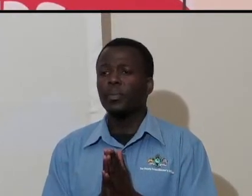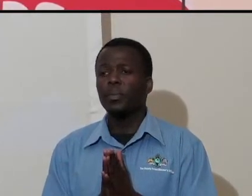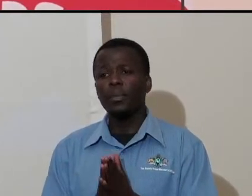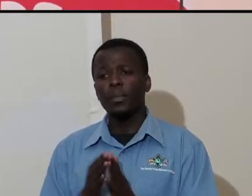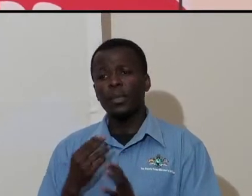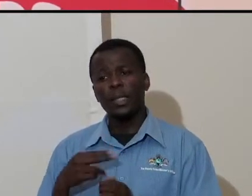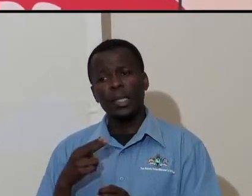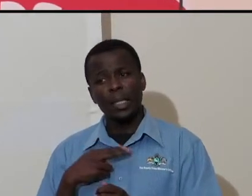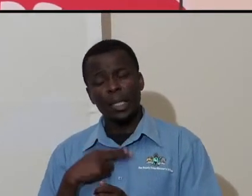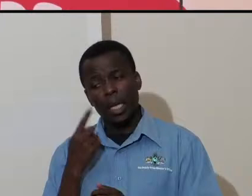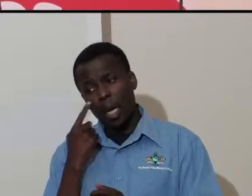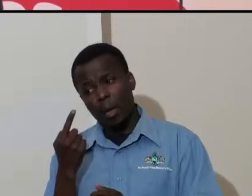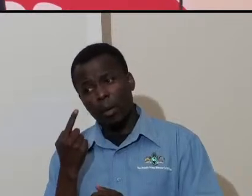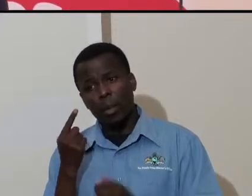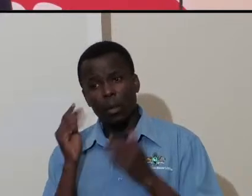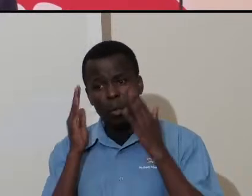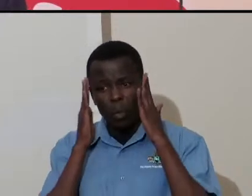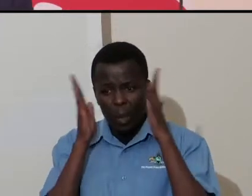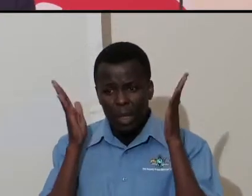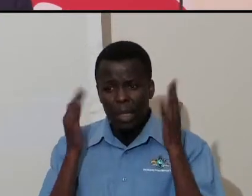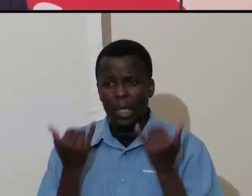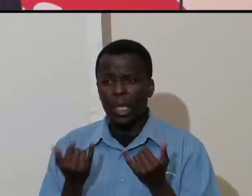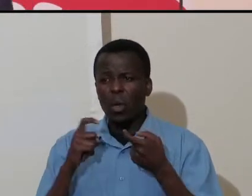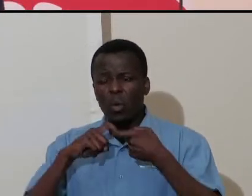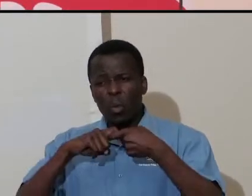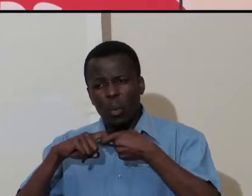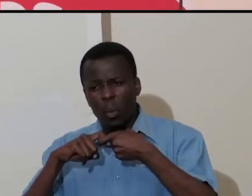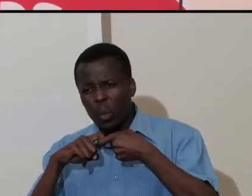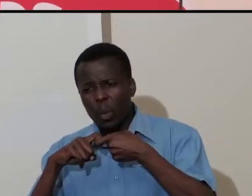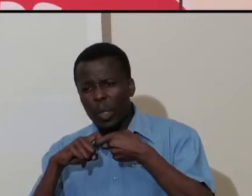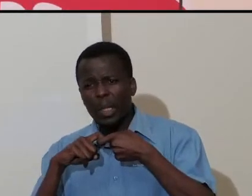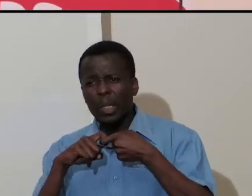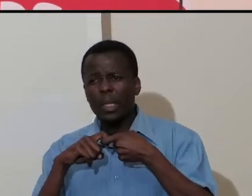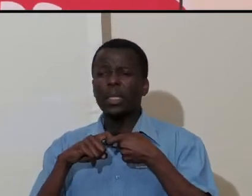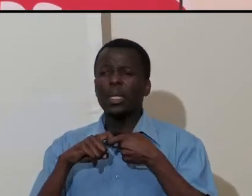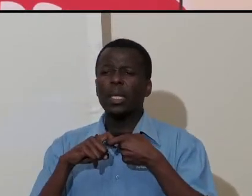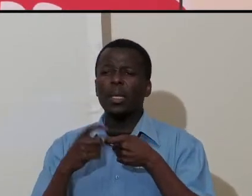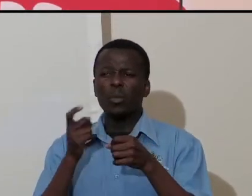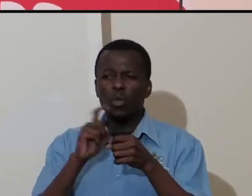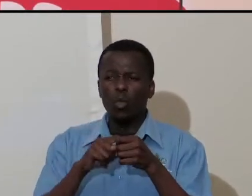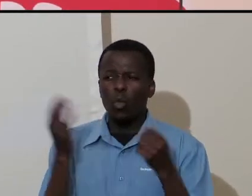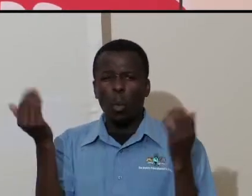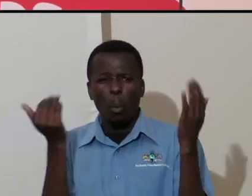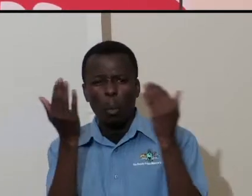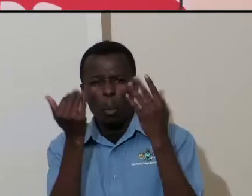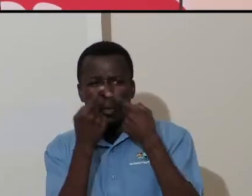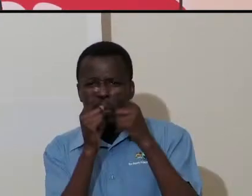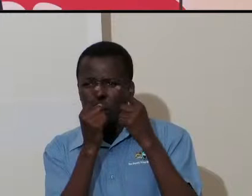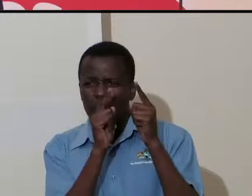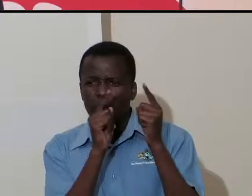through political commitment at highest level, mobilized all sectors of society,